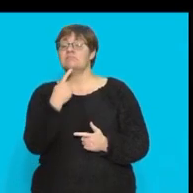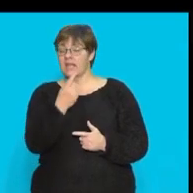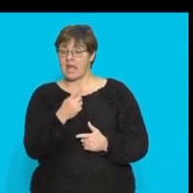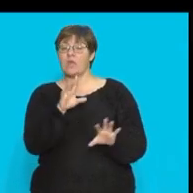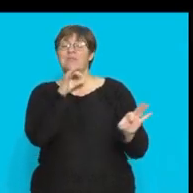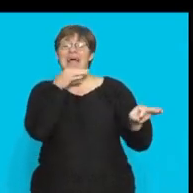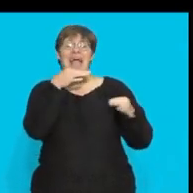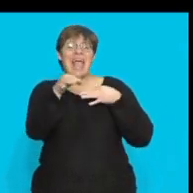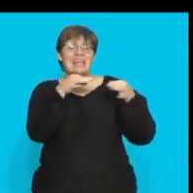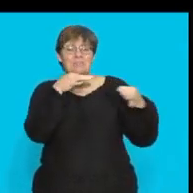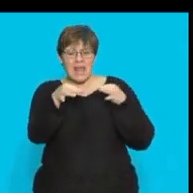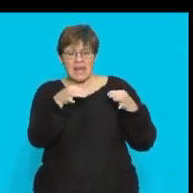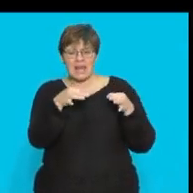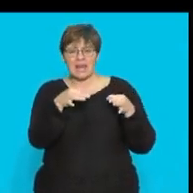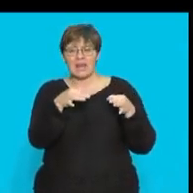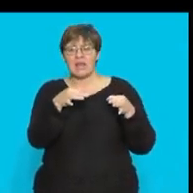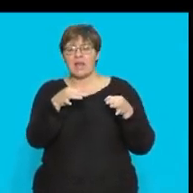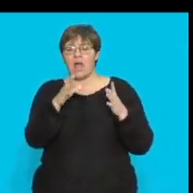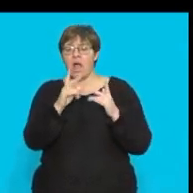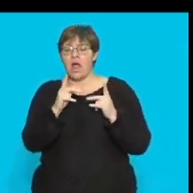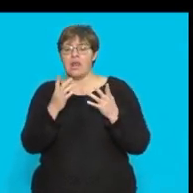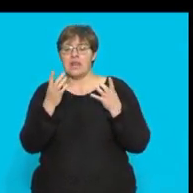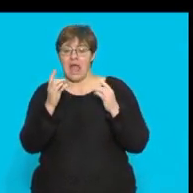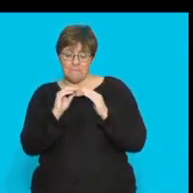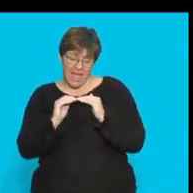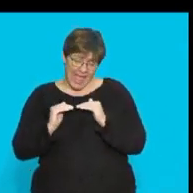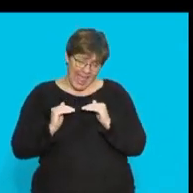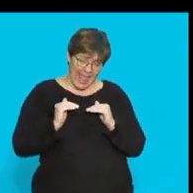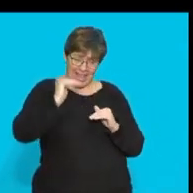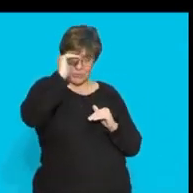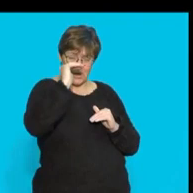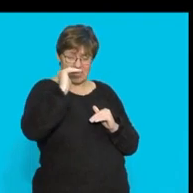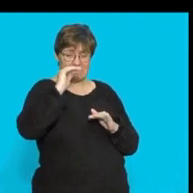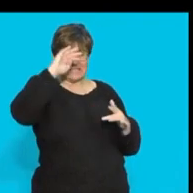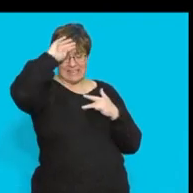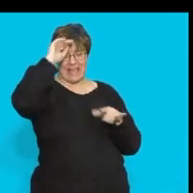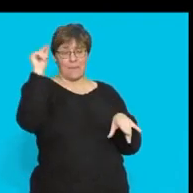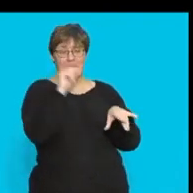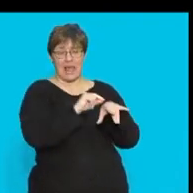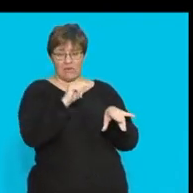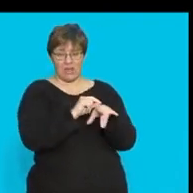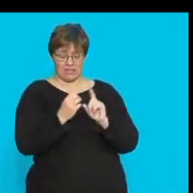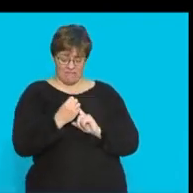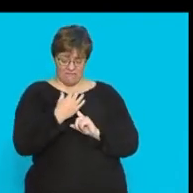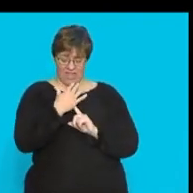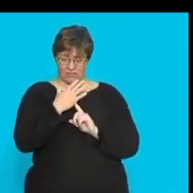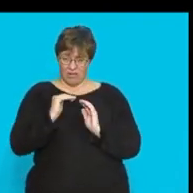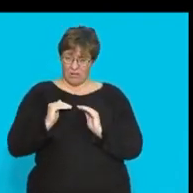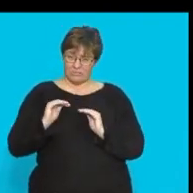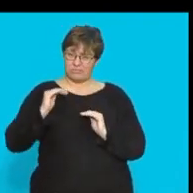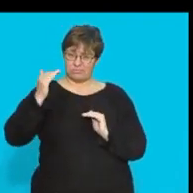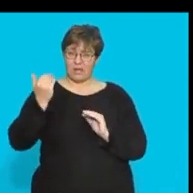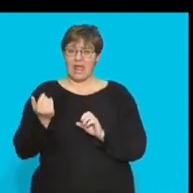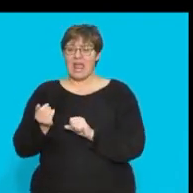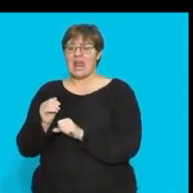explain how an increase in the number of malaria infections could affect the